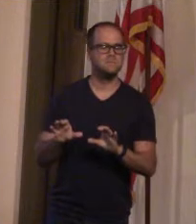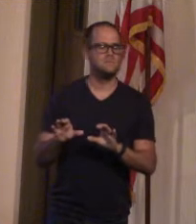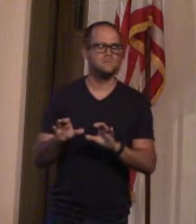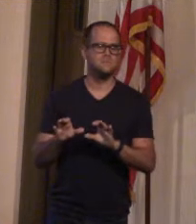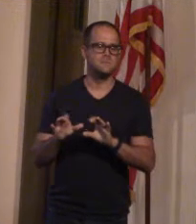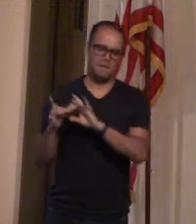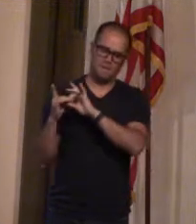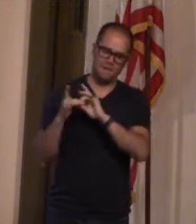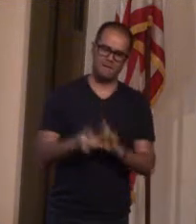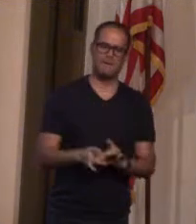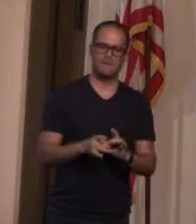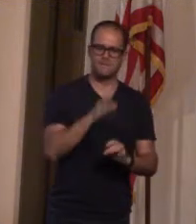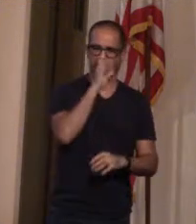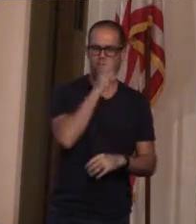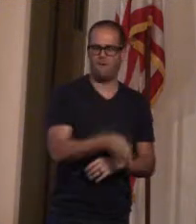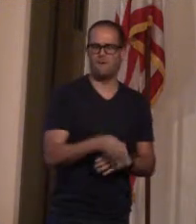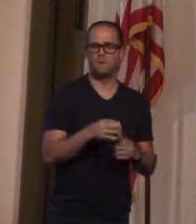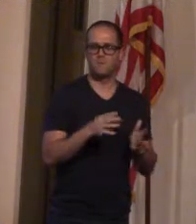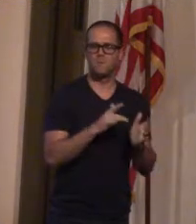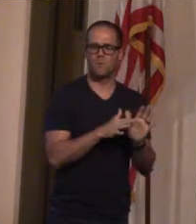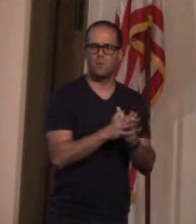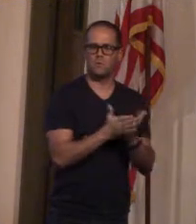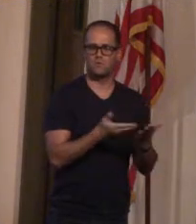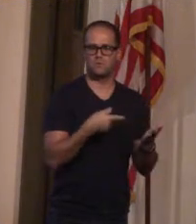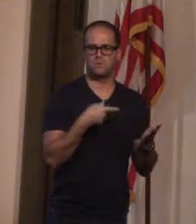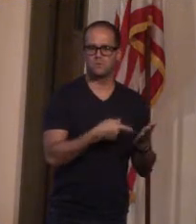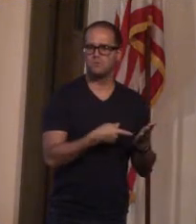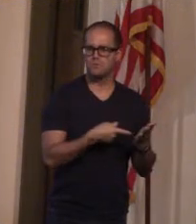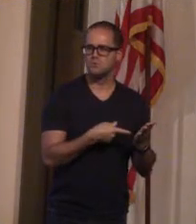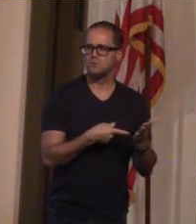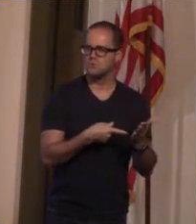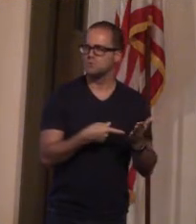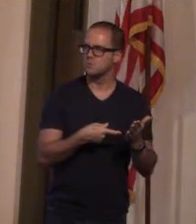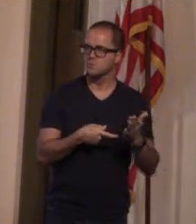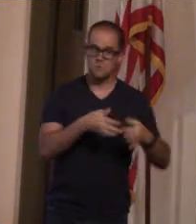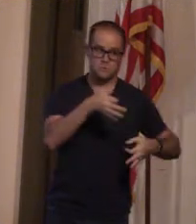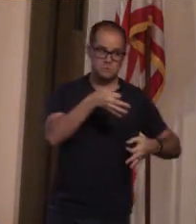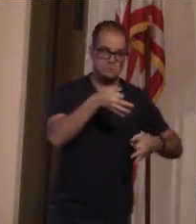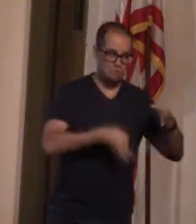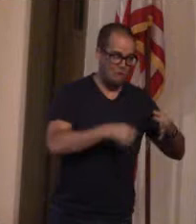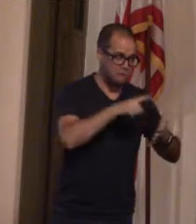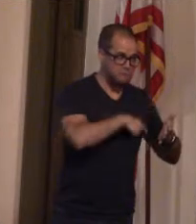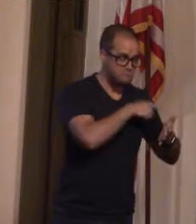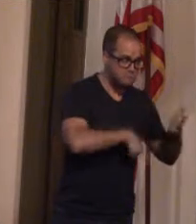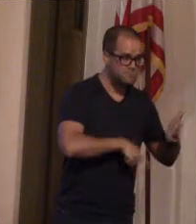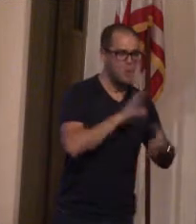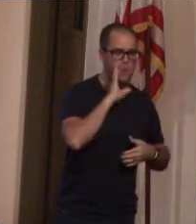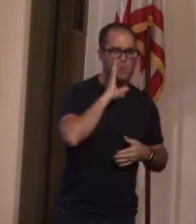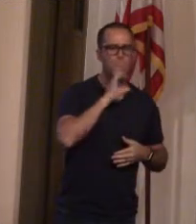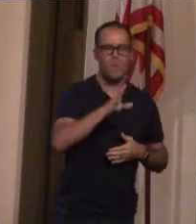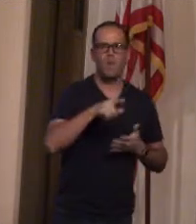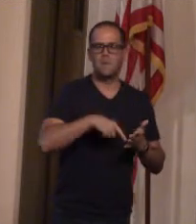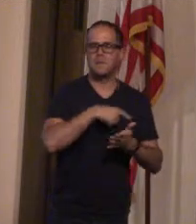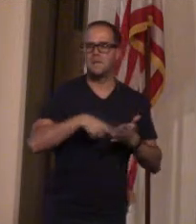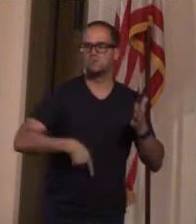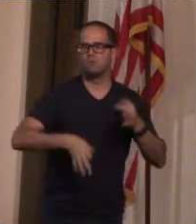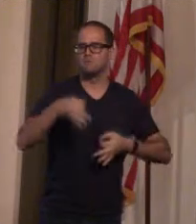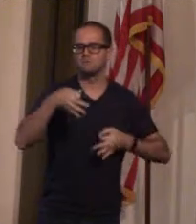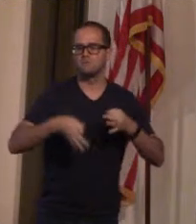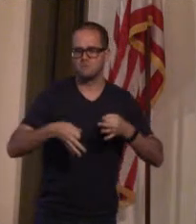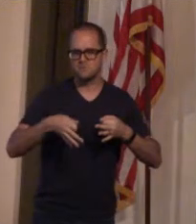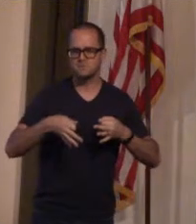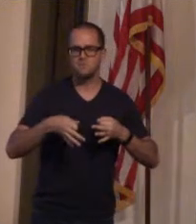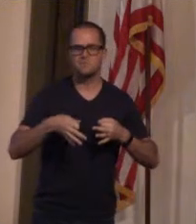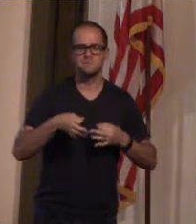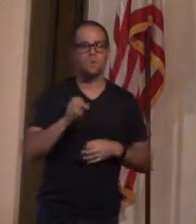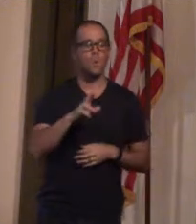means what? Law. And law means the law of mind action. That relates directly to the scripture.